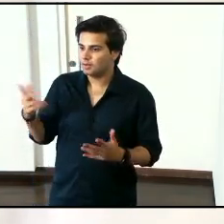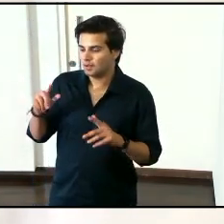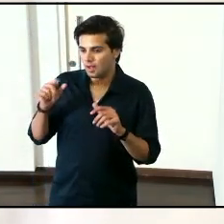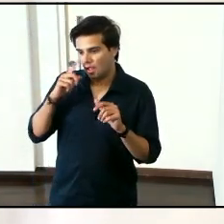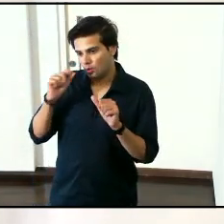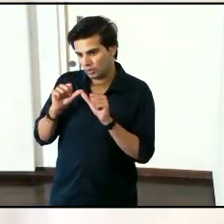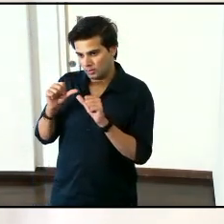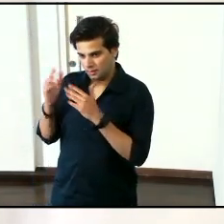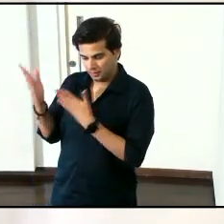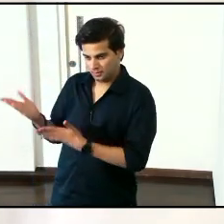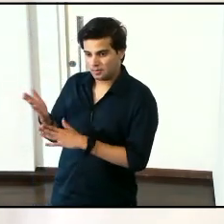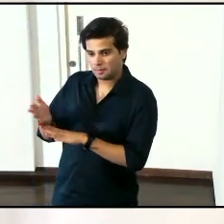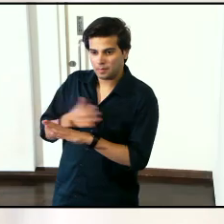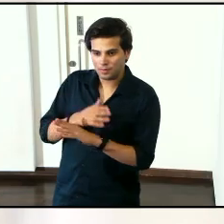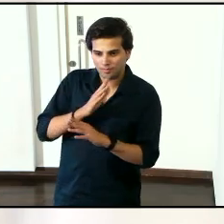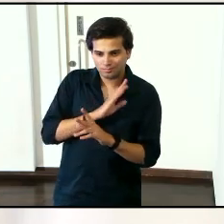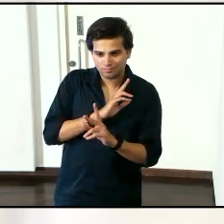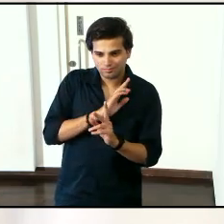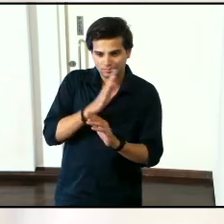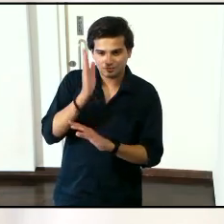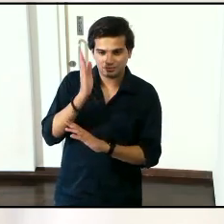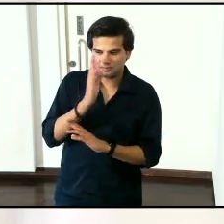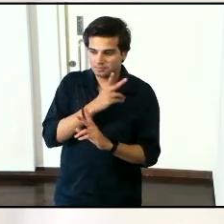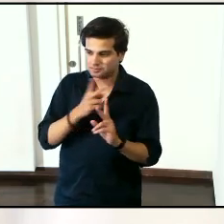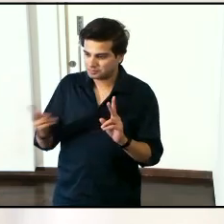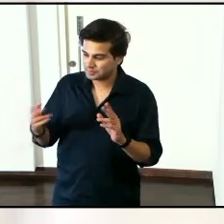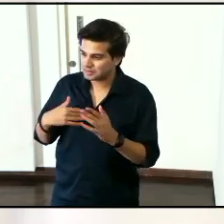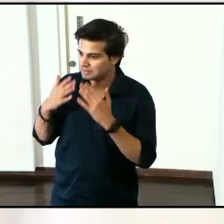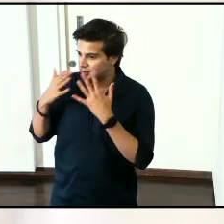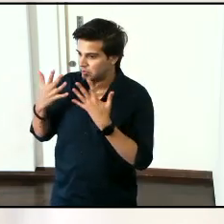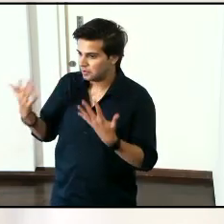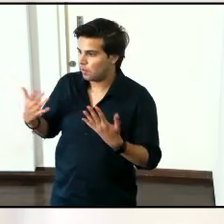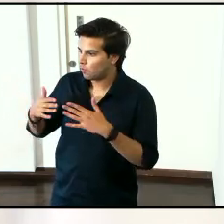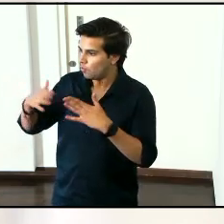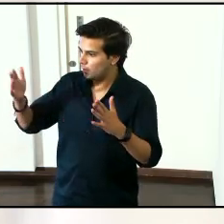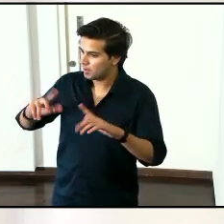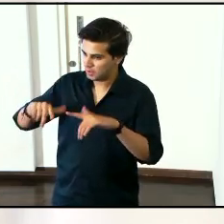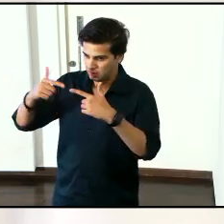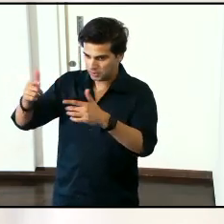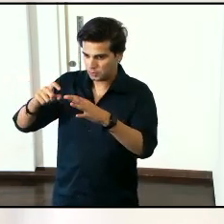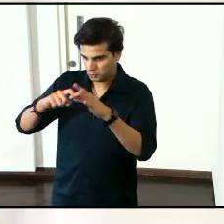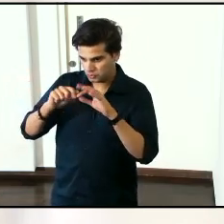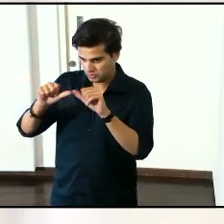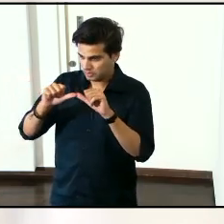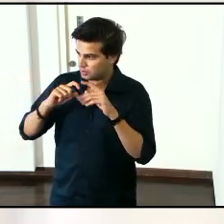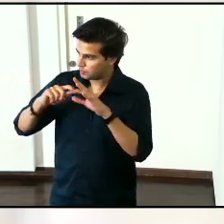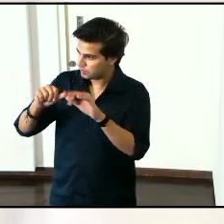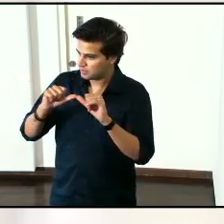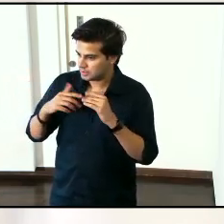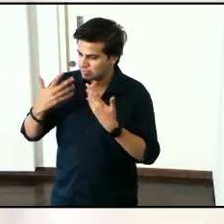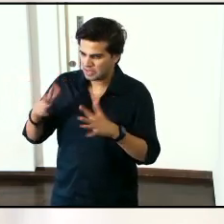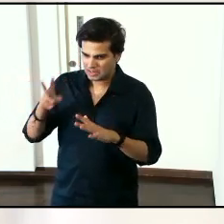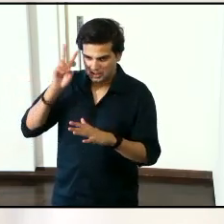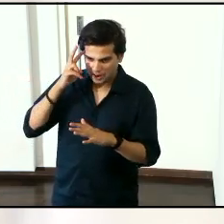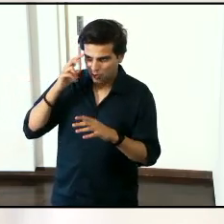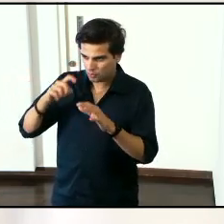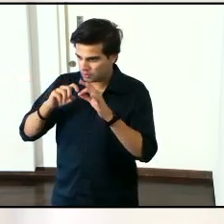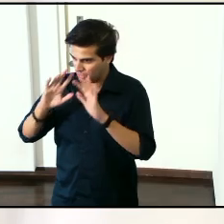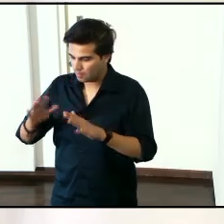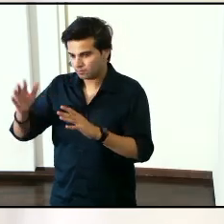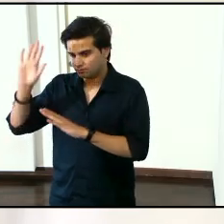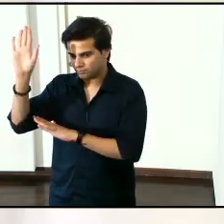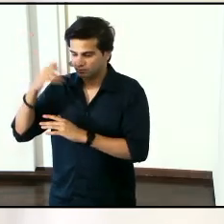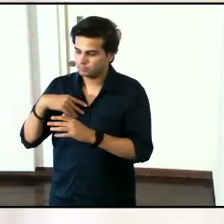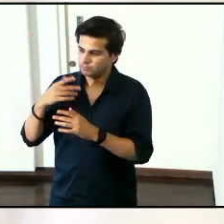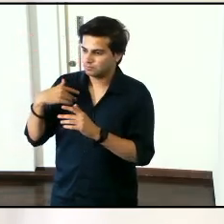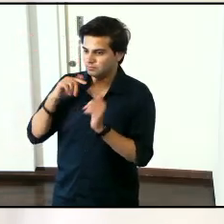Arunima for that really engaging session. We'll now open the floor to questions. So if you have a question, just raise your hand and